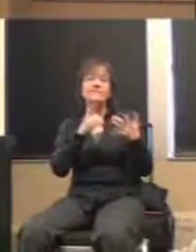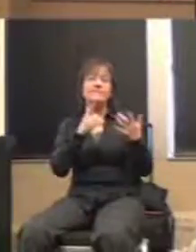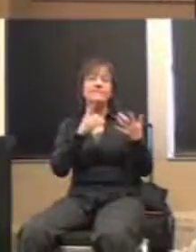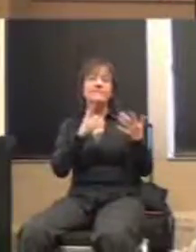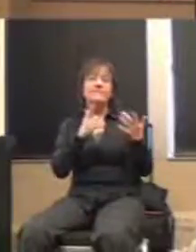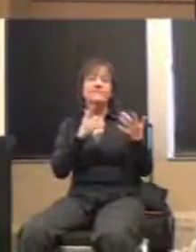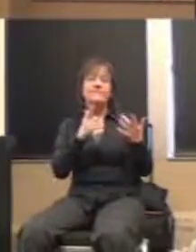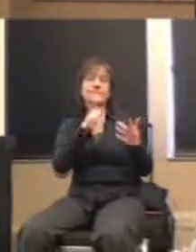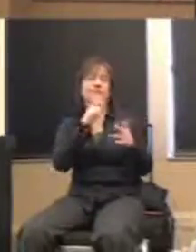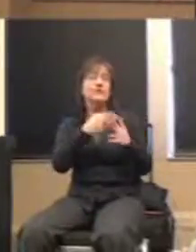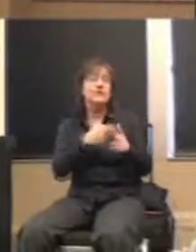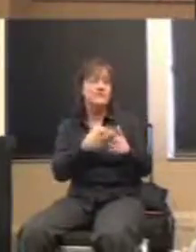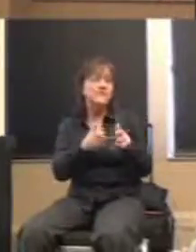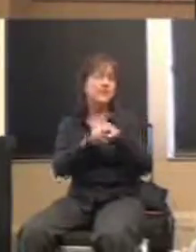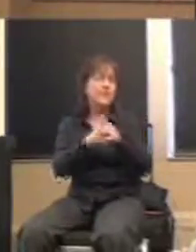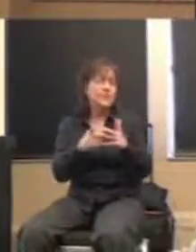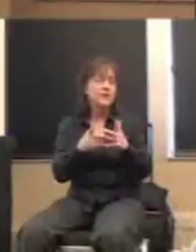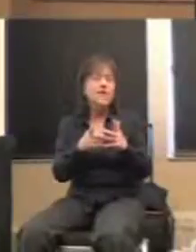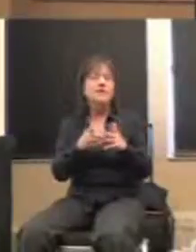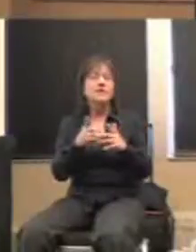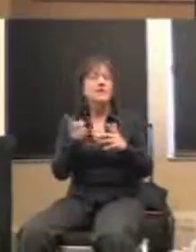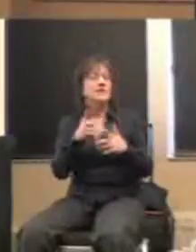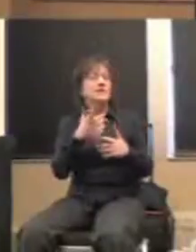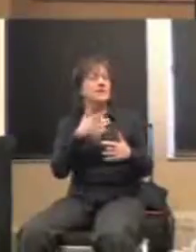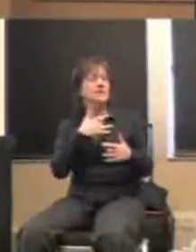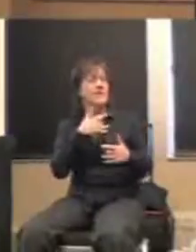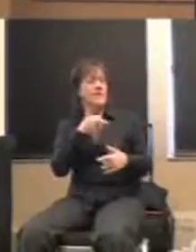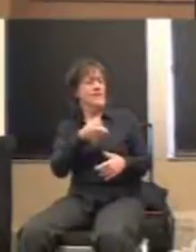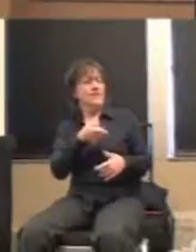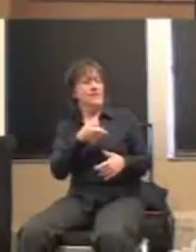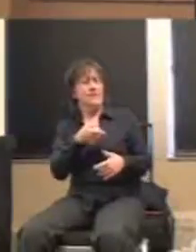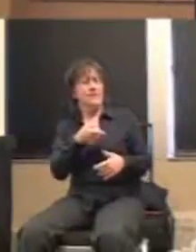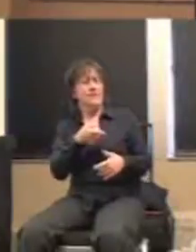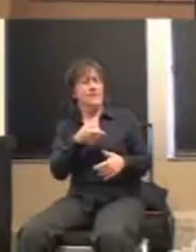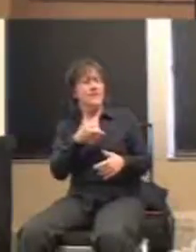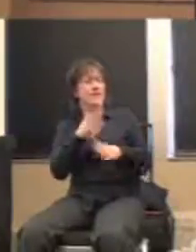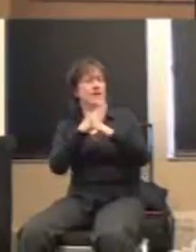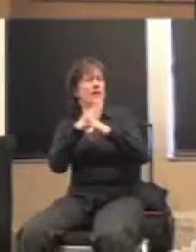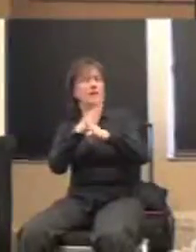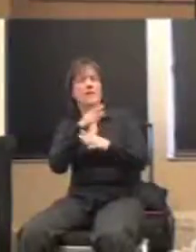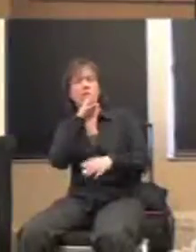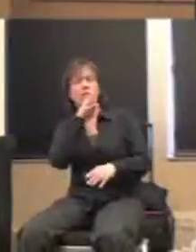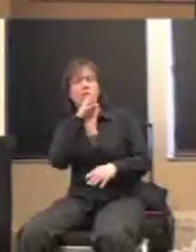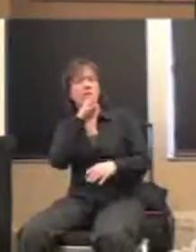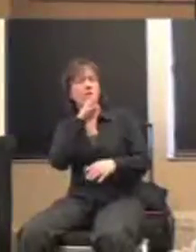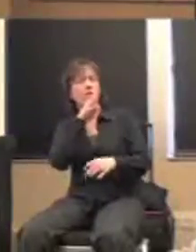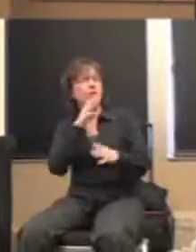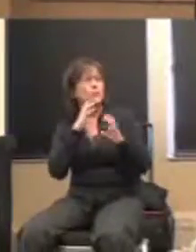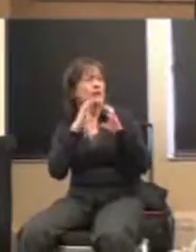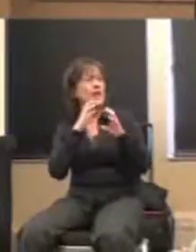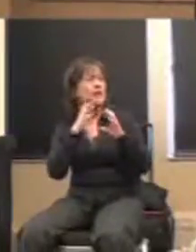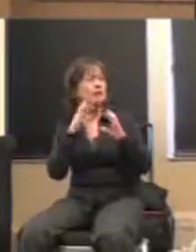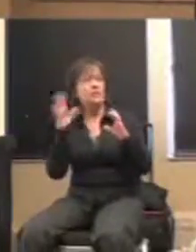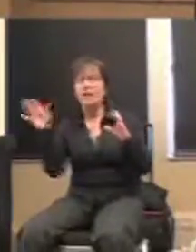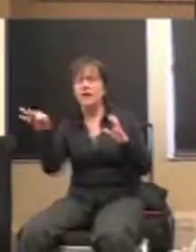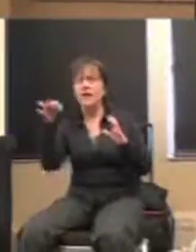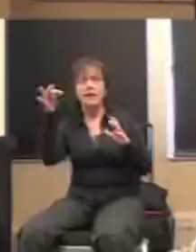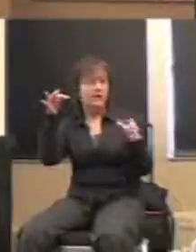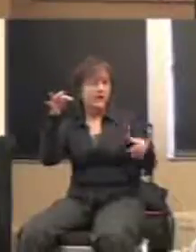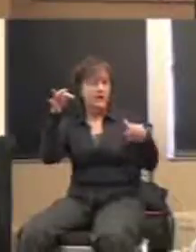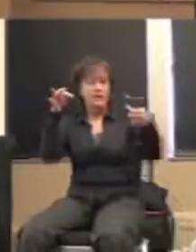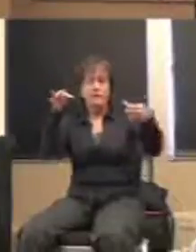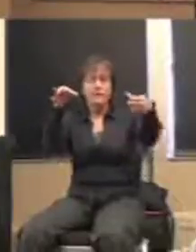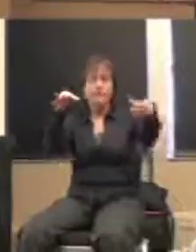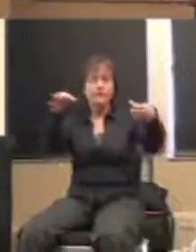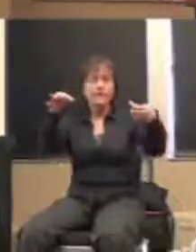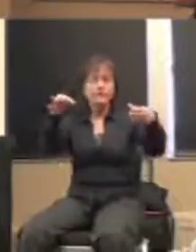brought about is they feel that this inhibits verbal communication. And that's one of the main concerns about